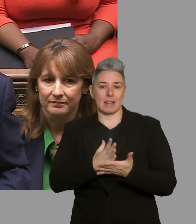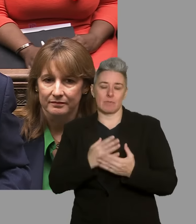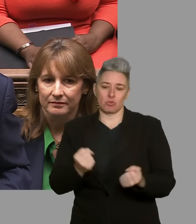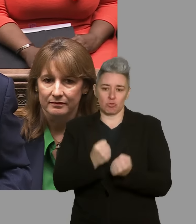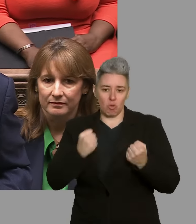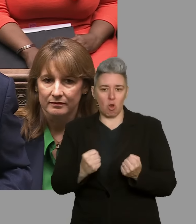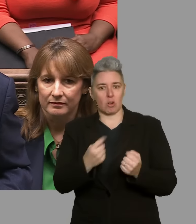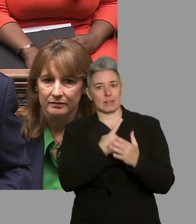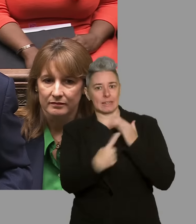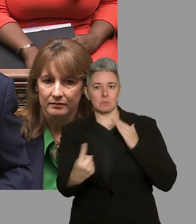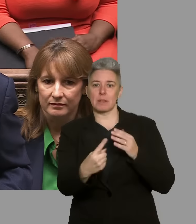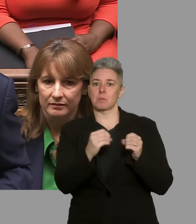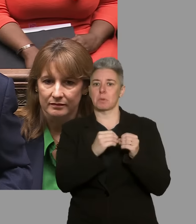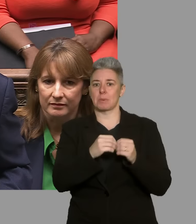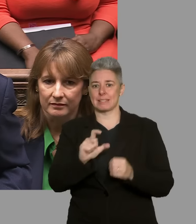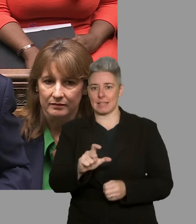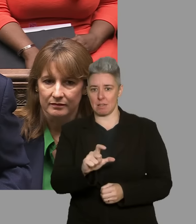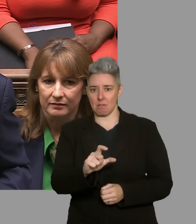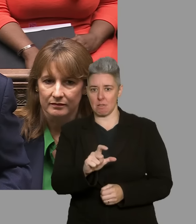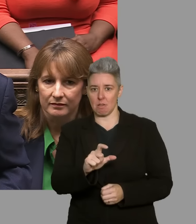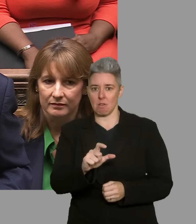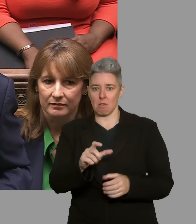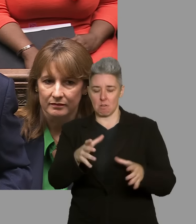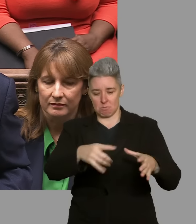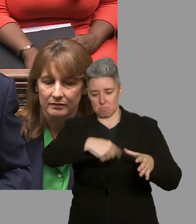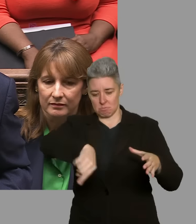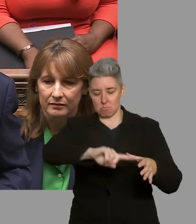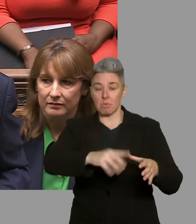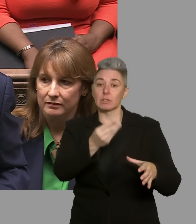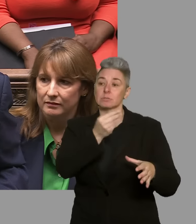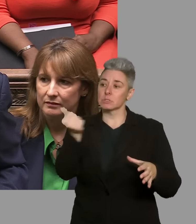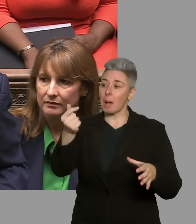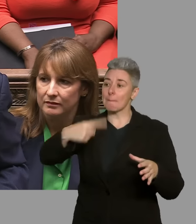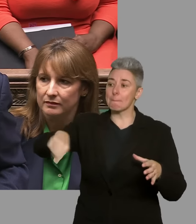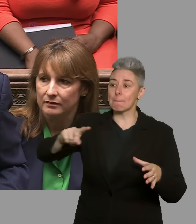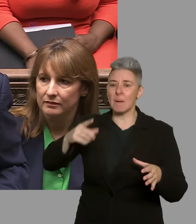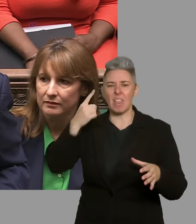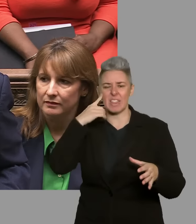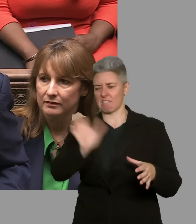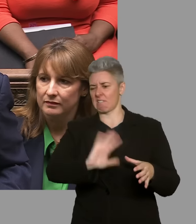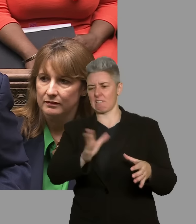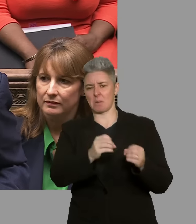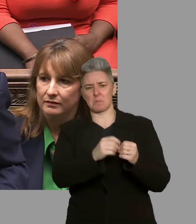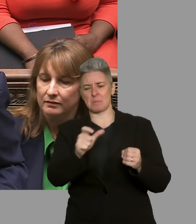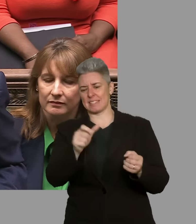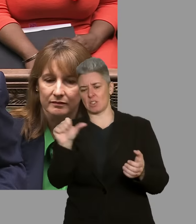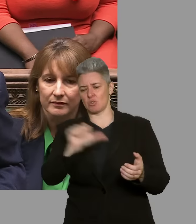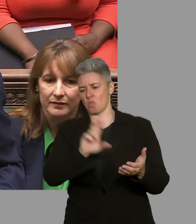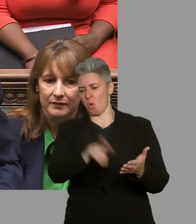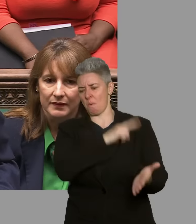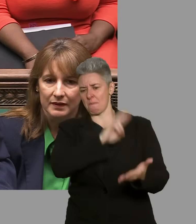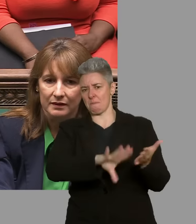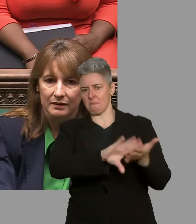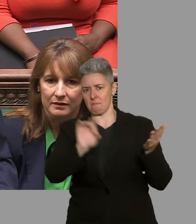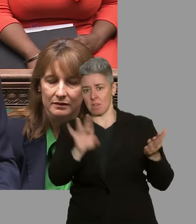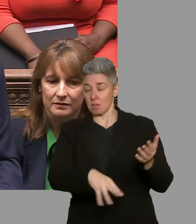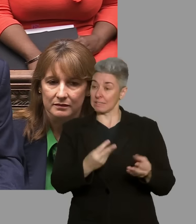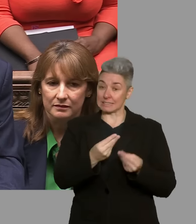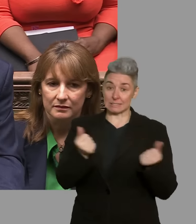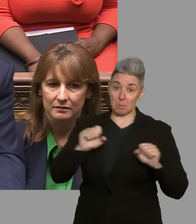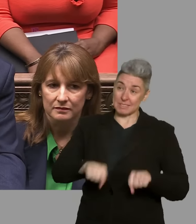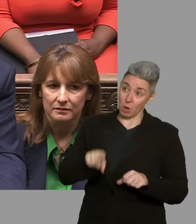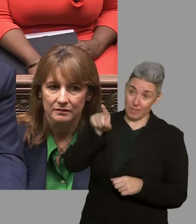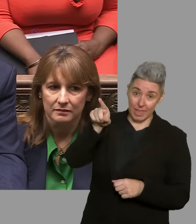Some would rather the BBC didn't exist. Some of them are sitting up there. I'm not one of them. In an age